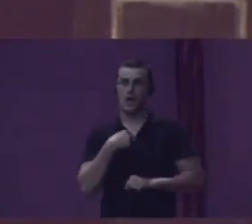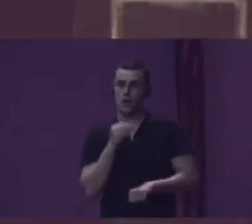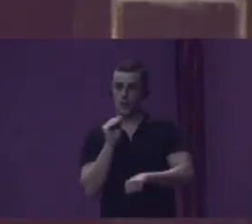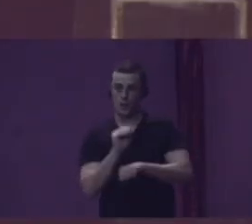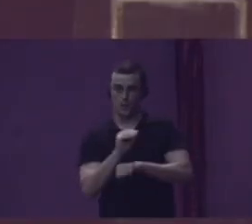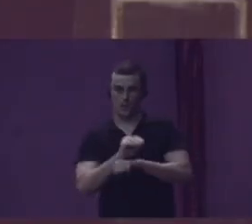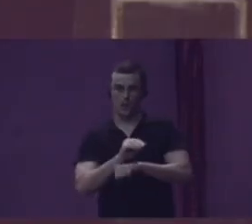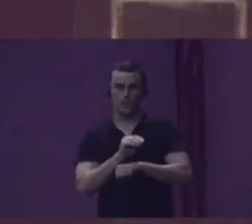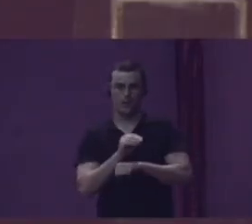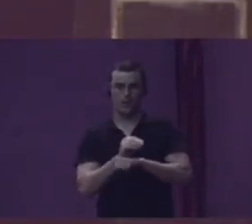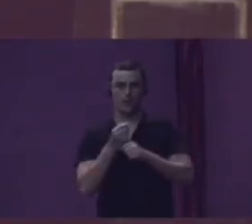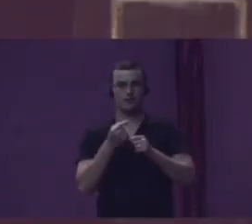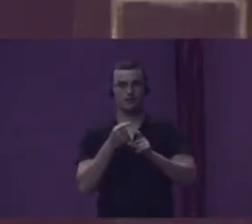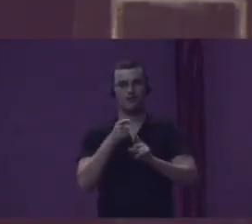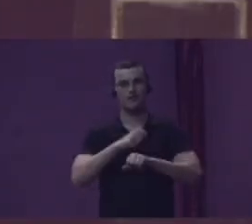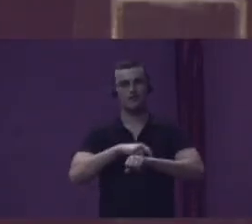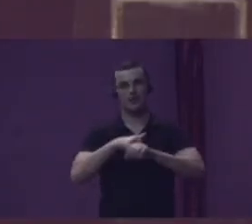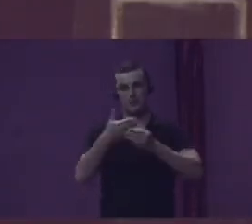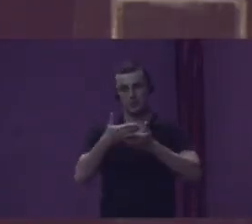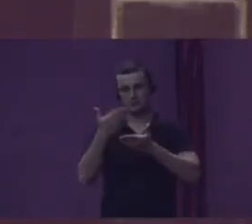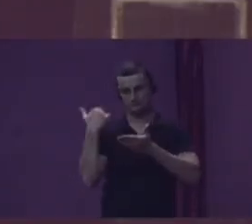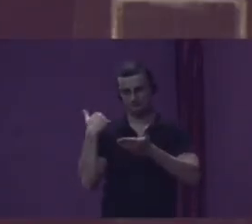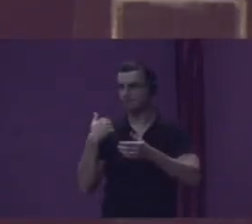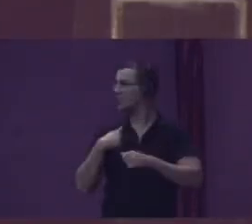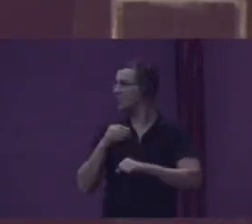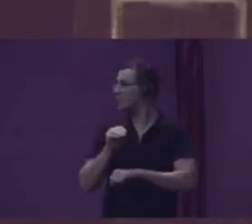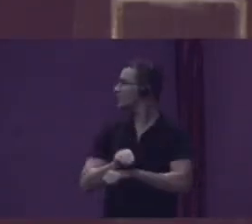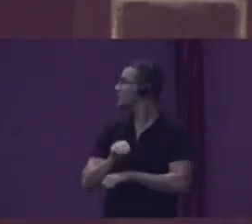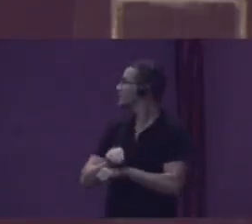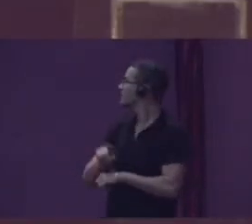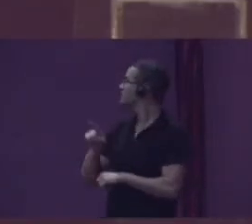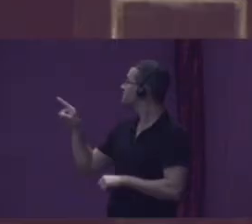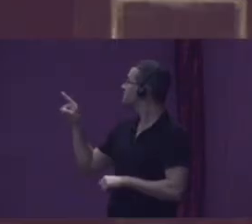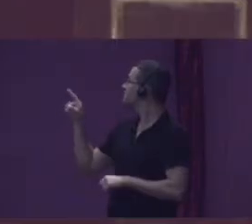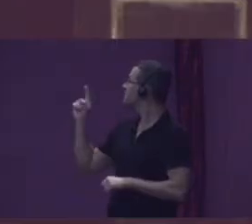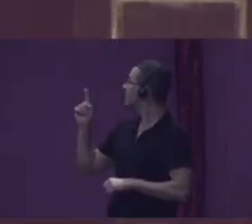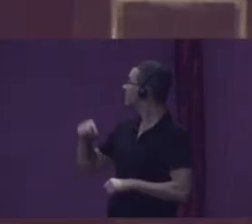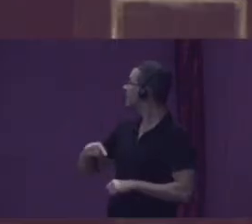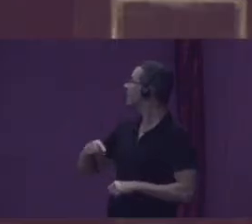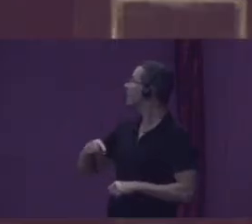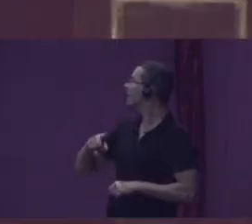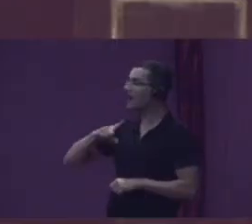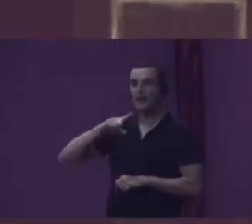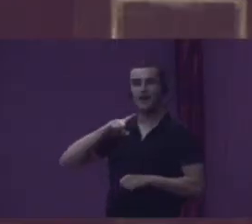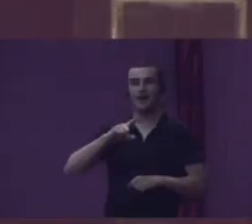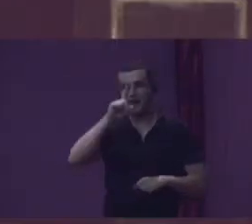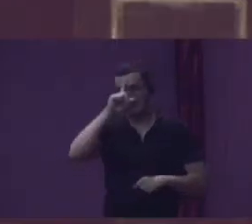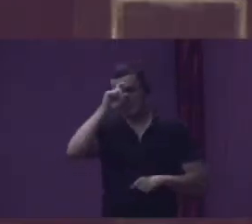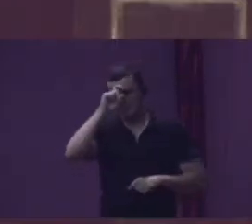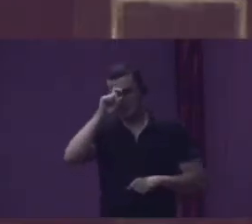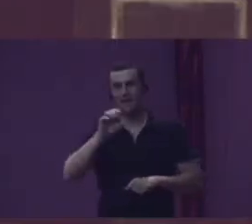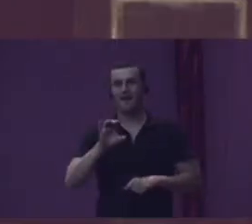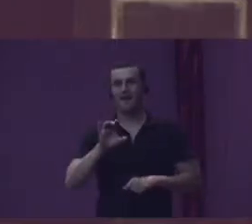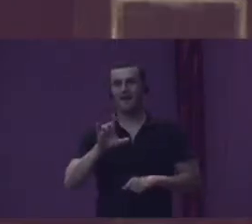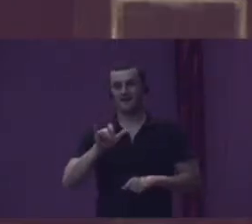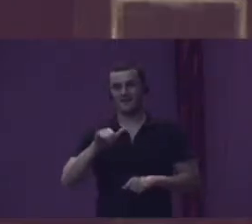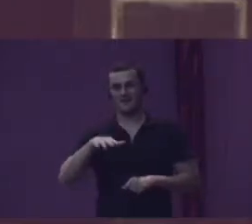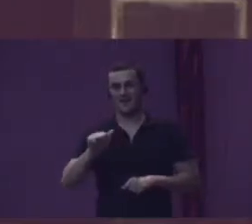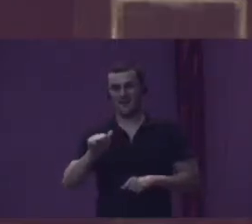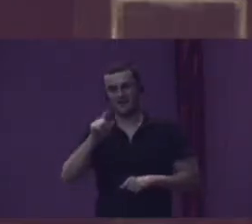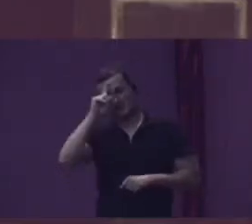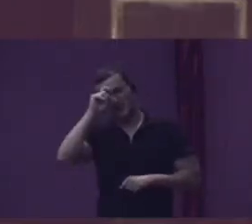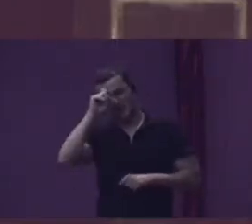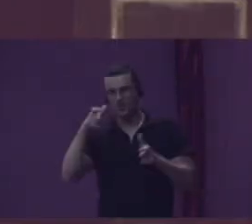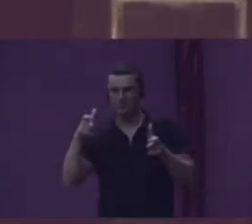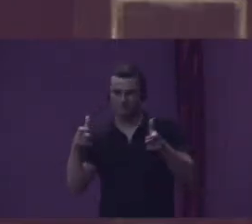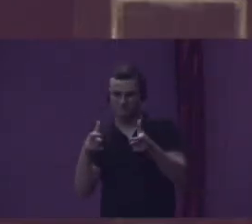Malawi. And this is the clinic where she got her antenatal care. So she's about 33 and she's